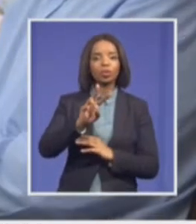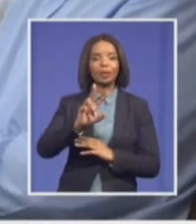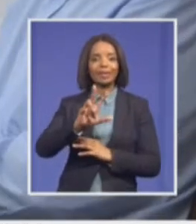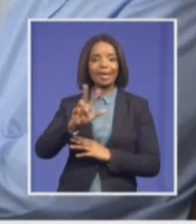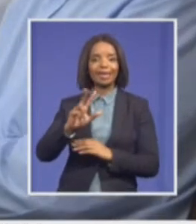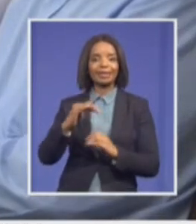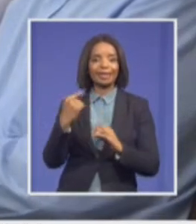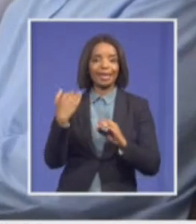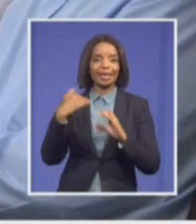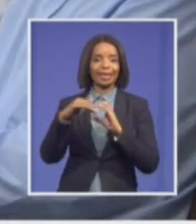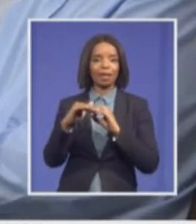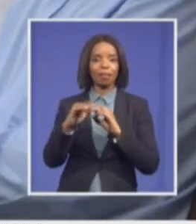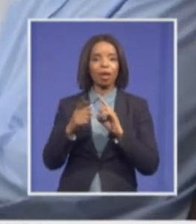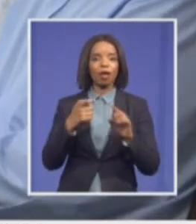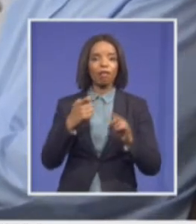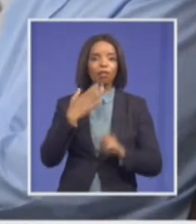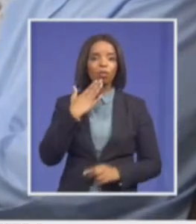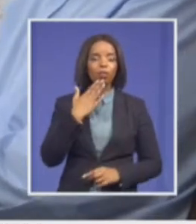Commission.